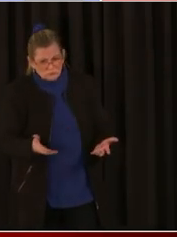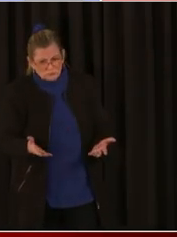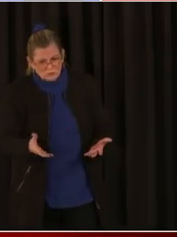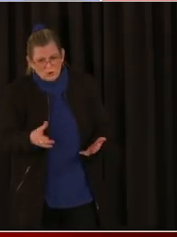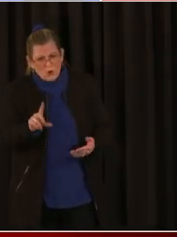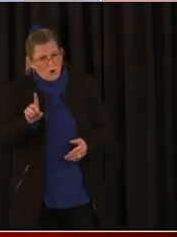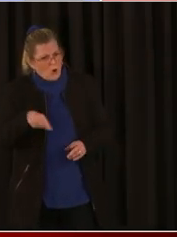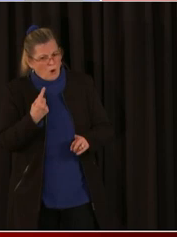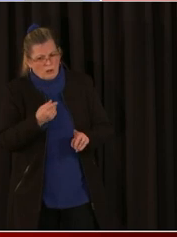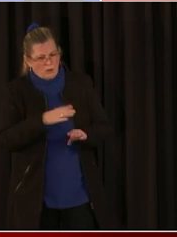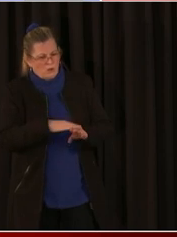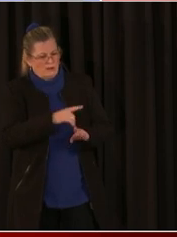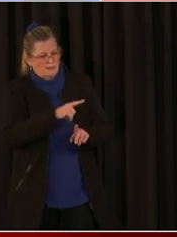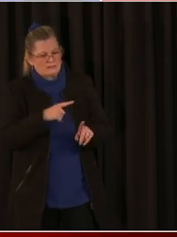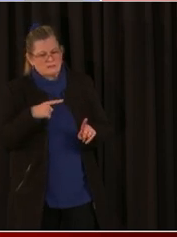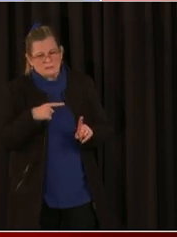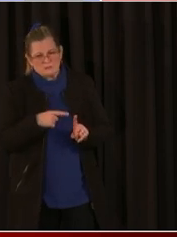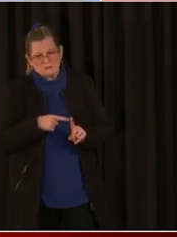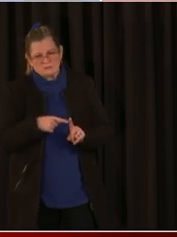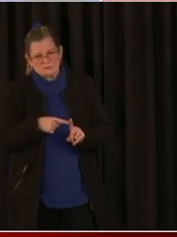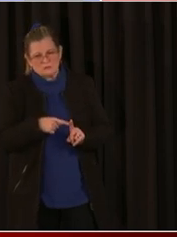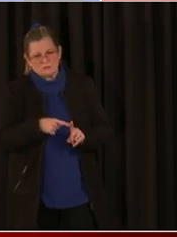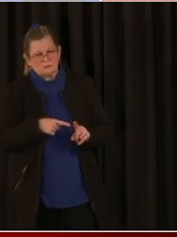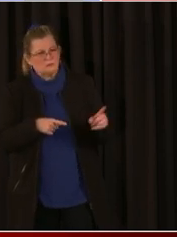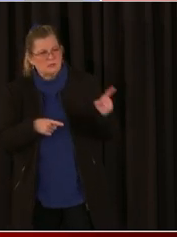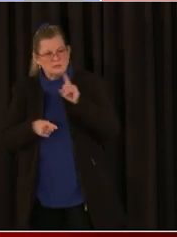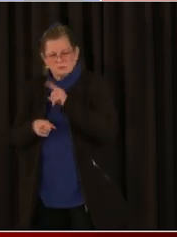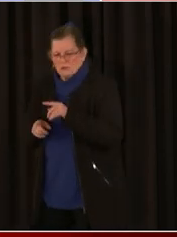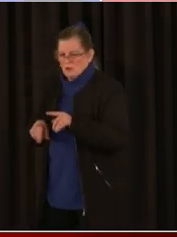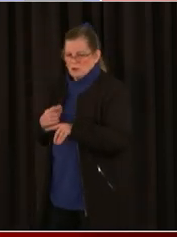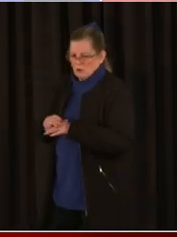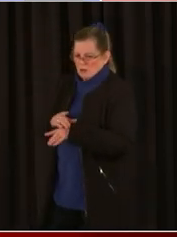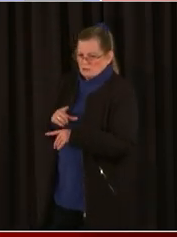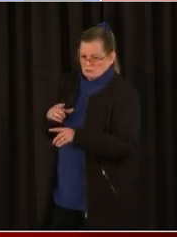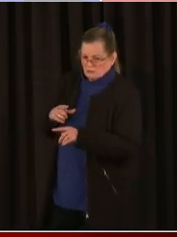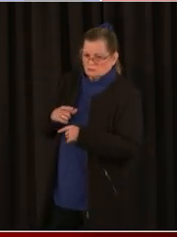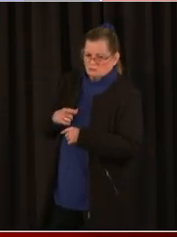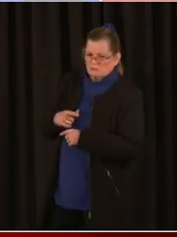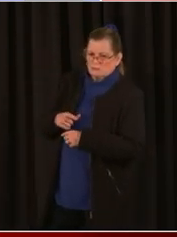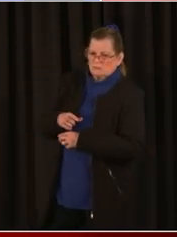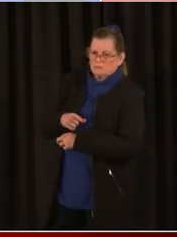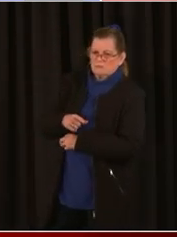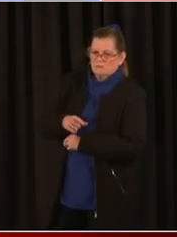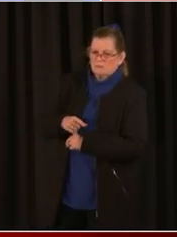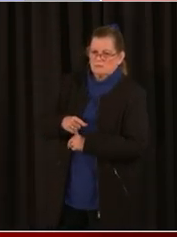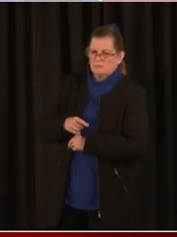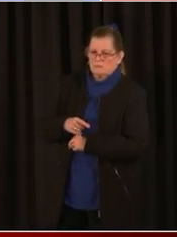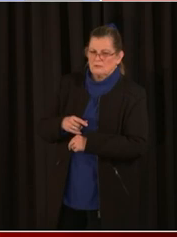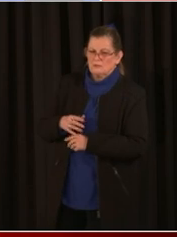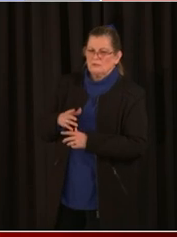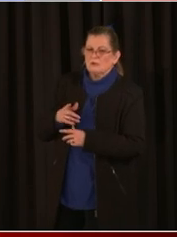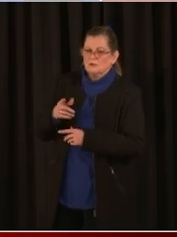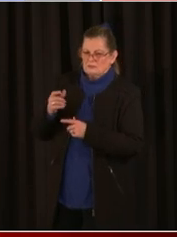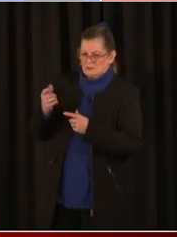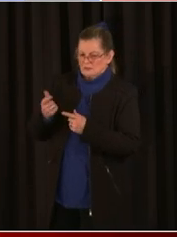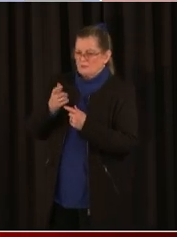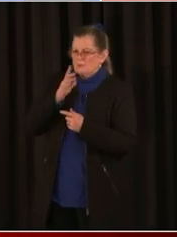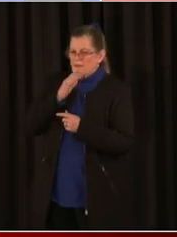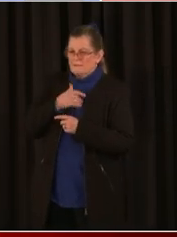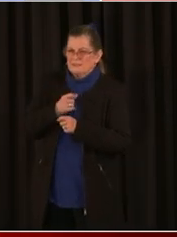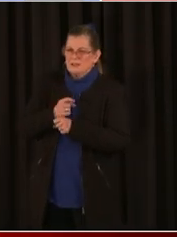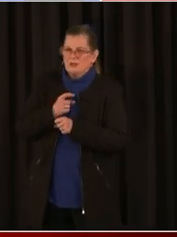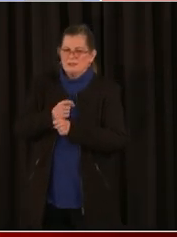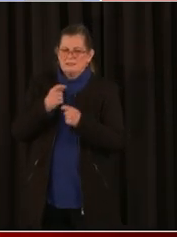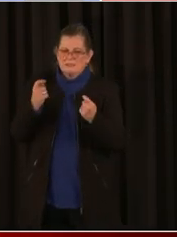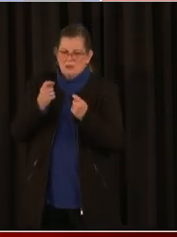And So- what legislation and what Well, not? for instance, it won't be ceremonial resolutions. You would have to look at the council rules. We explicitly say what's